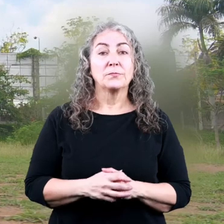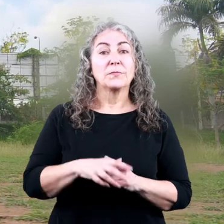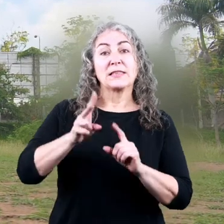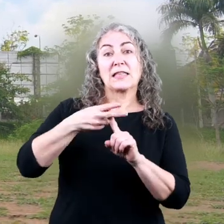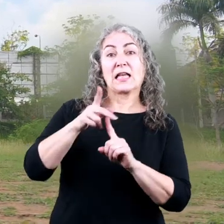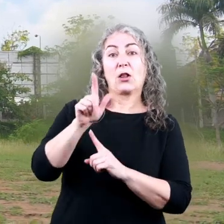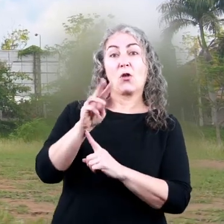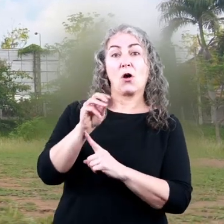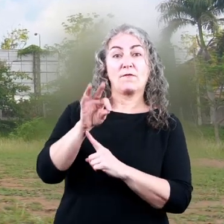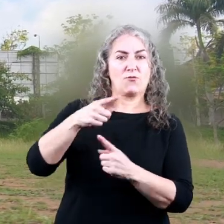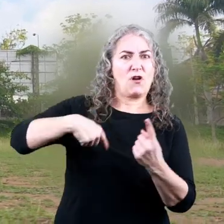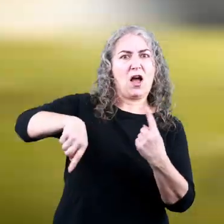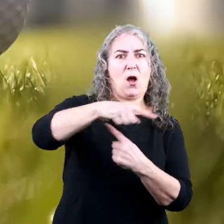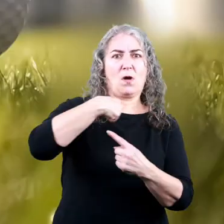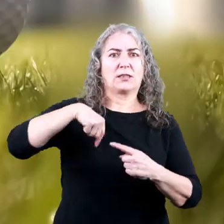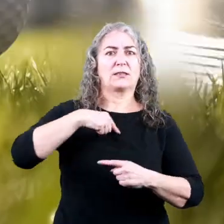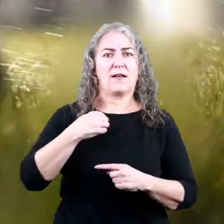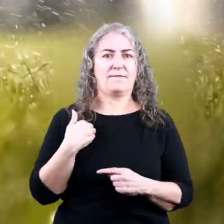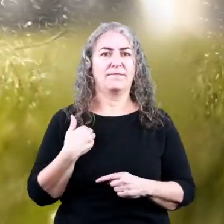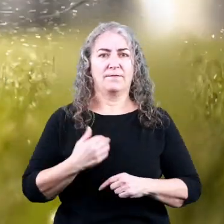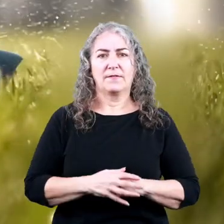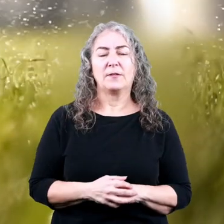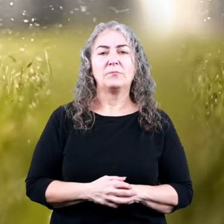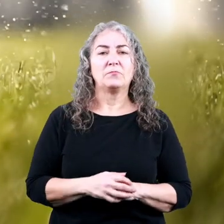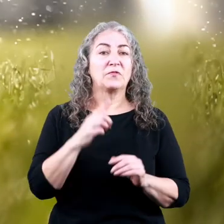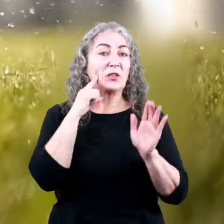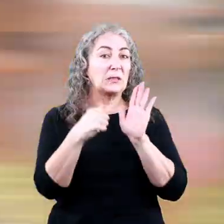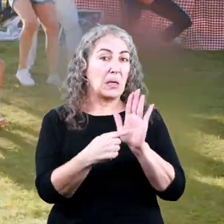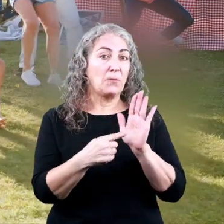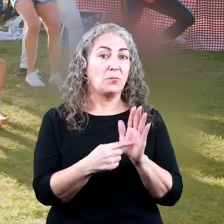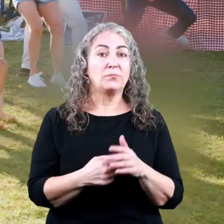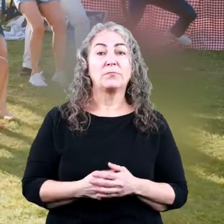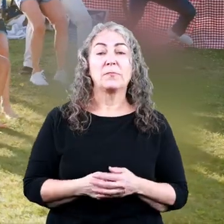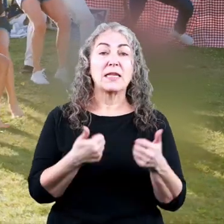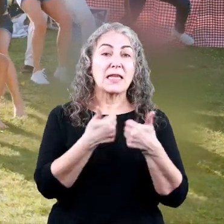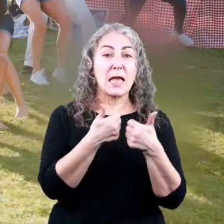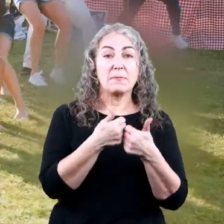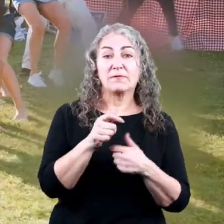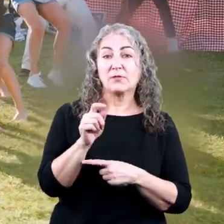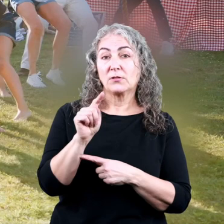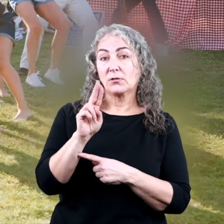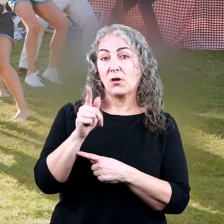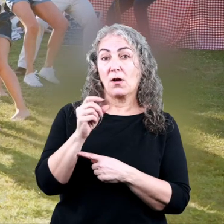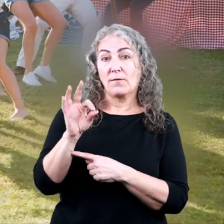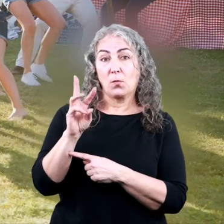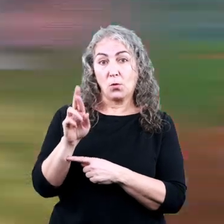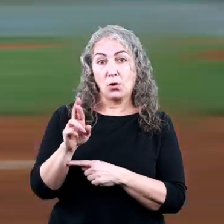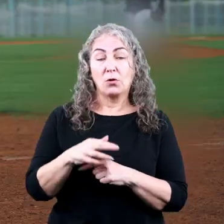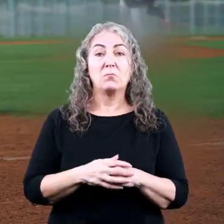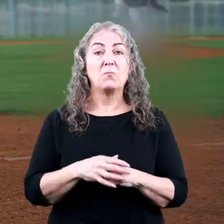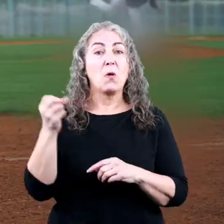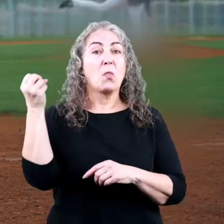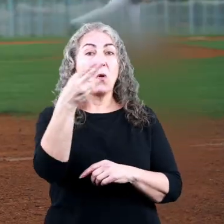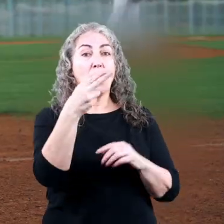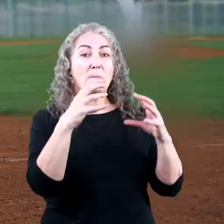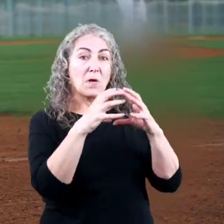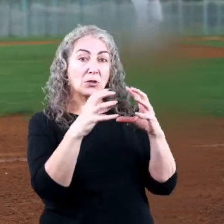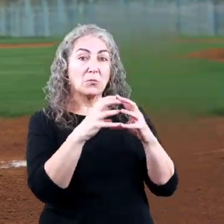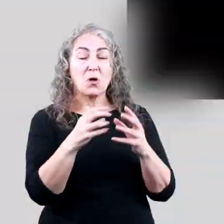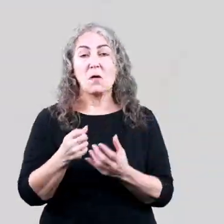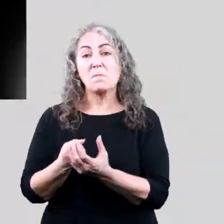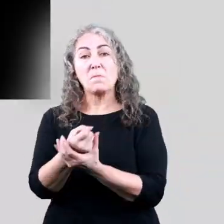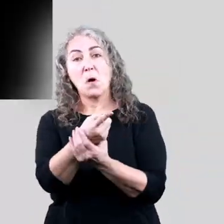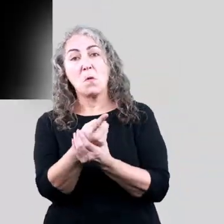Newton's second law is all around us. Like in our example of the game of tug-of-war. Throwing a baseball.